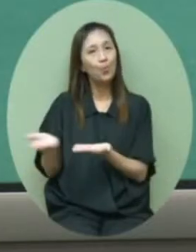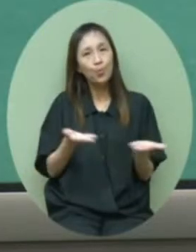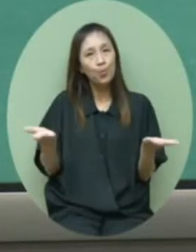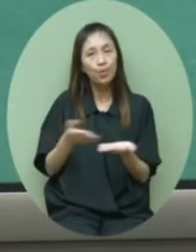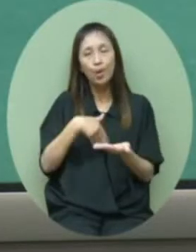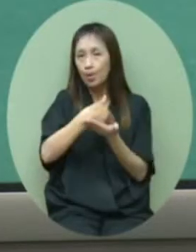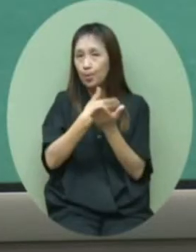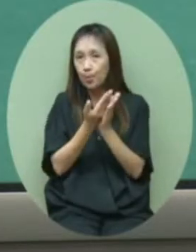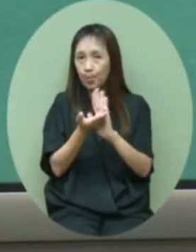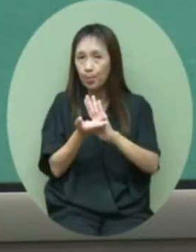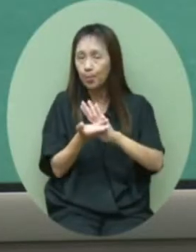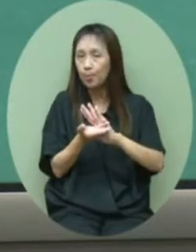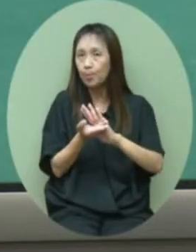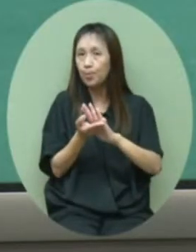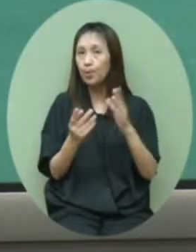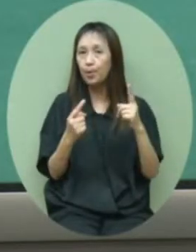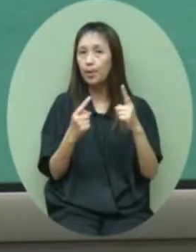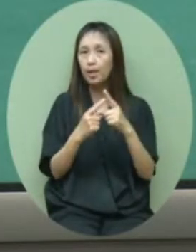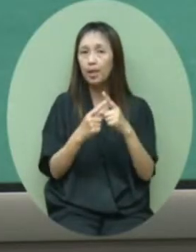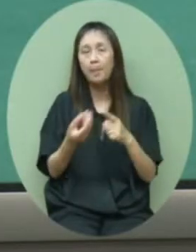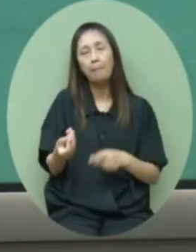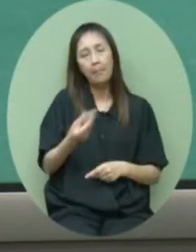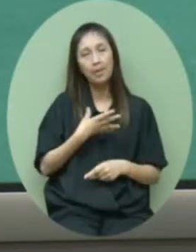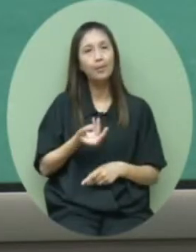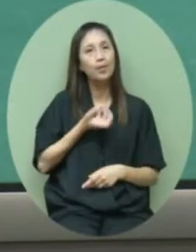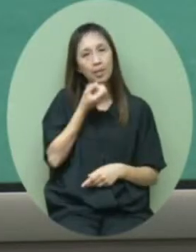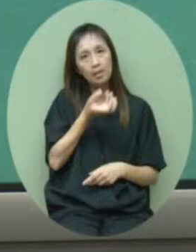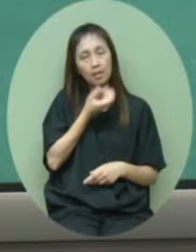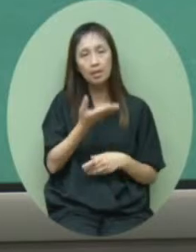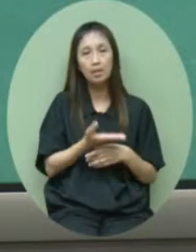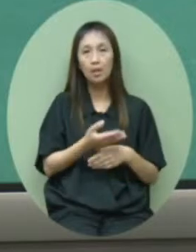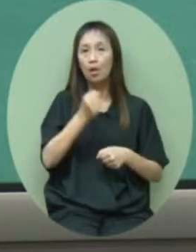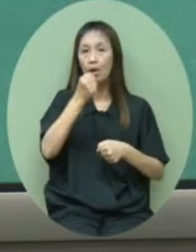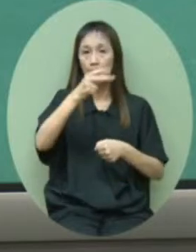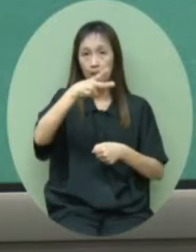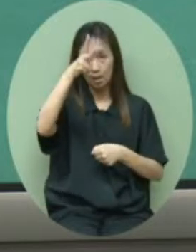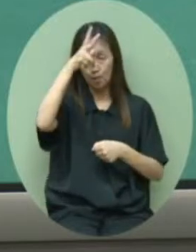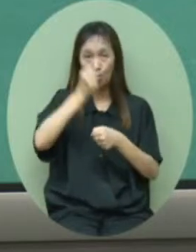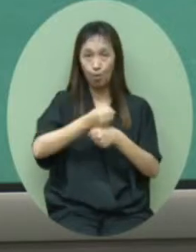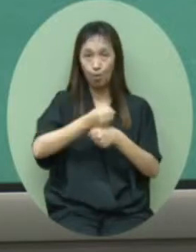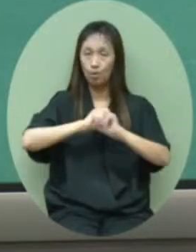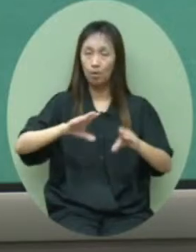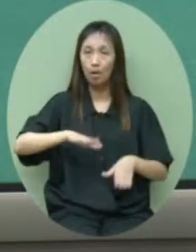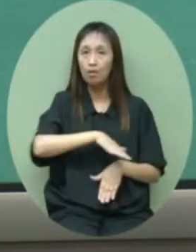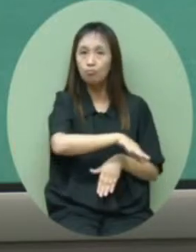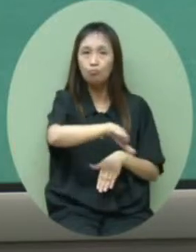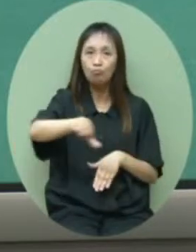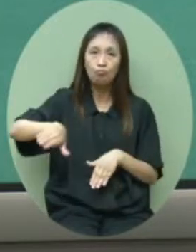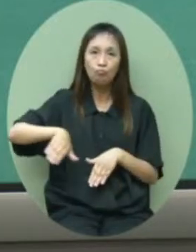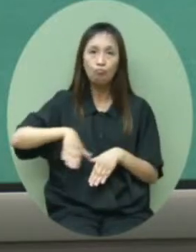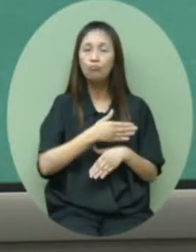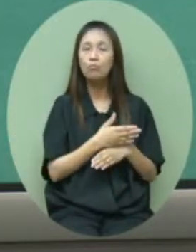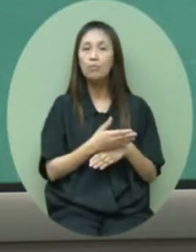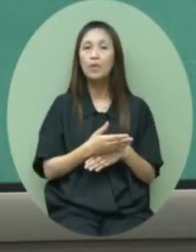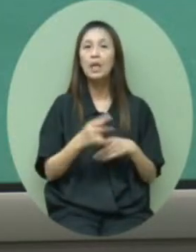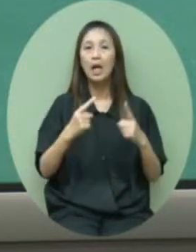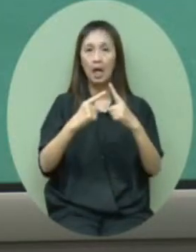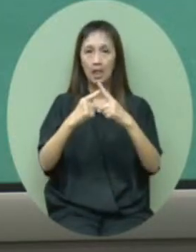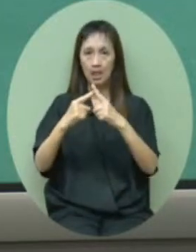consultation, I welcome views from anyone to in the respective field,